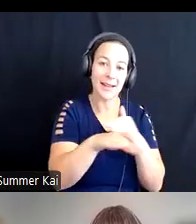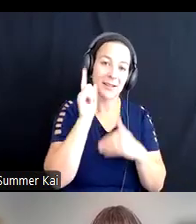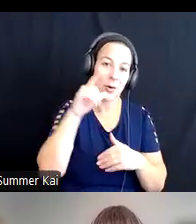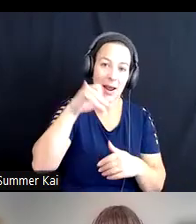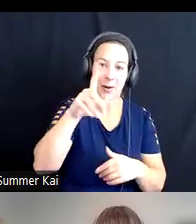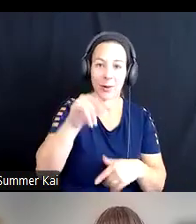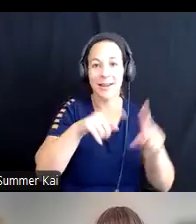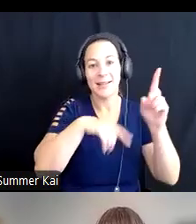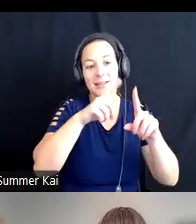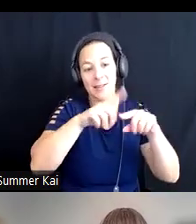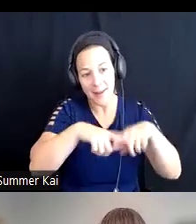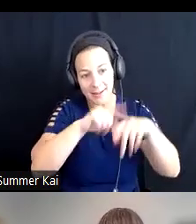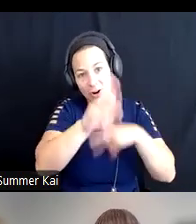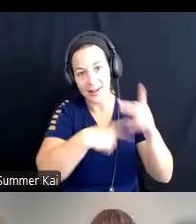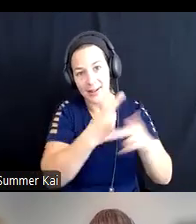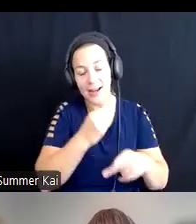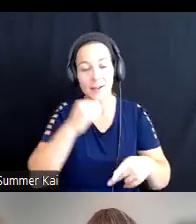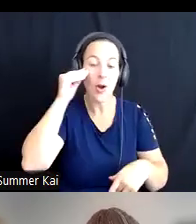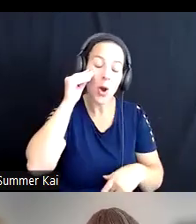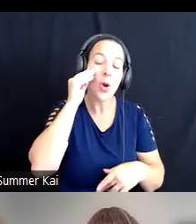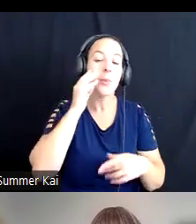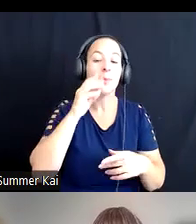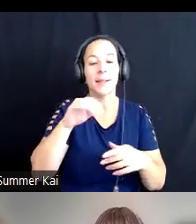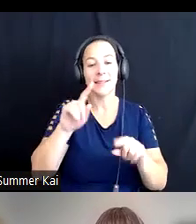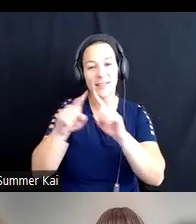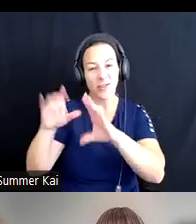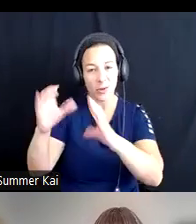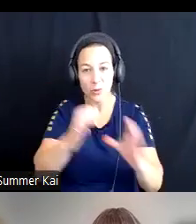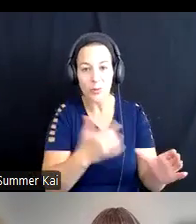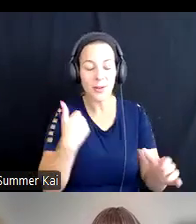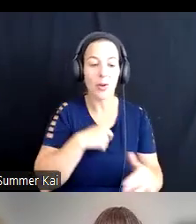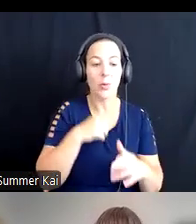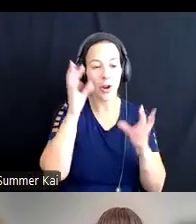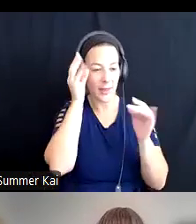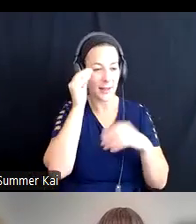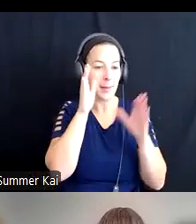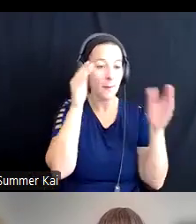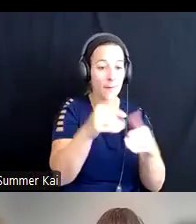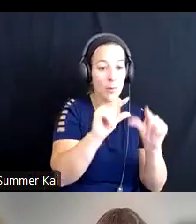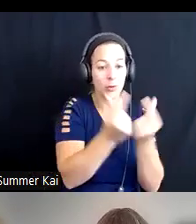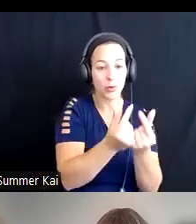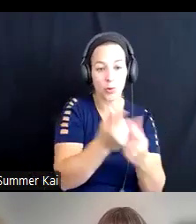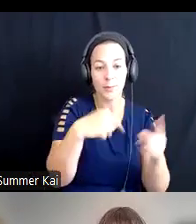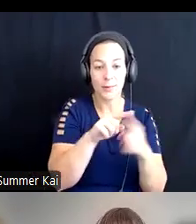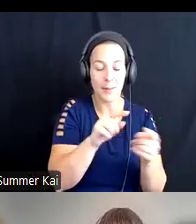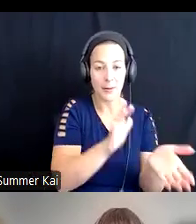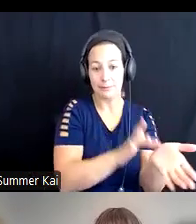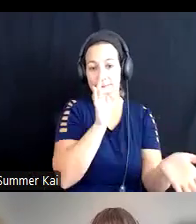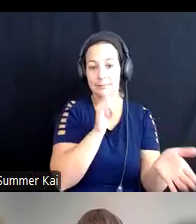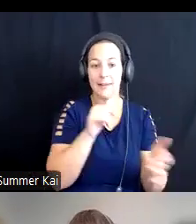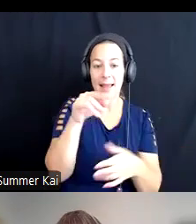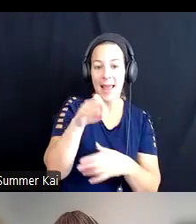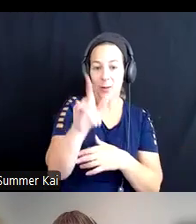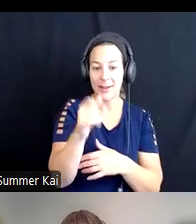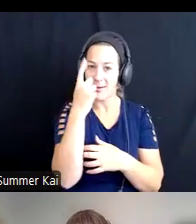and other demographic indicators. We're looking at focus groups towards tapping equity and understanding attitudes towards